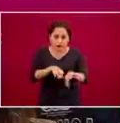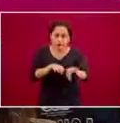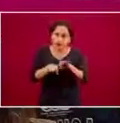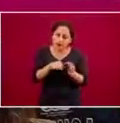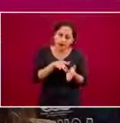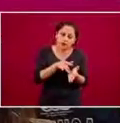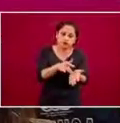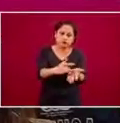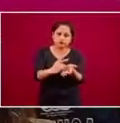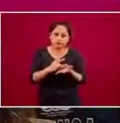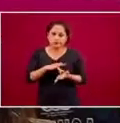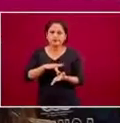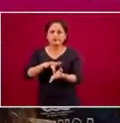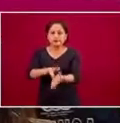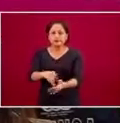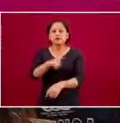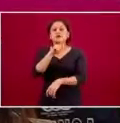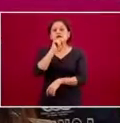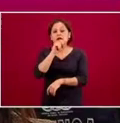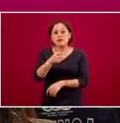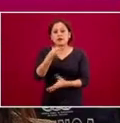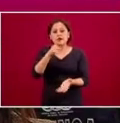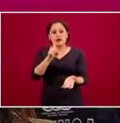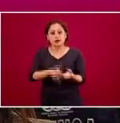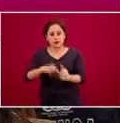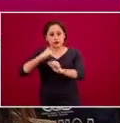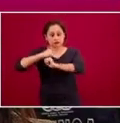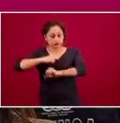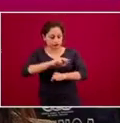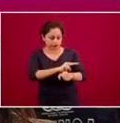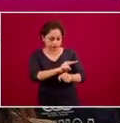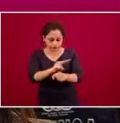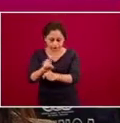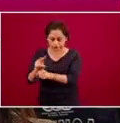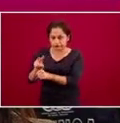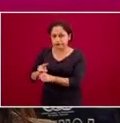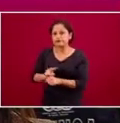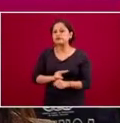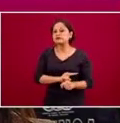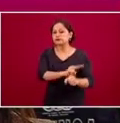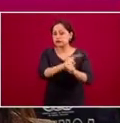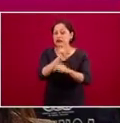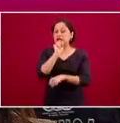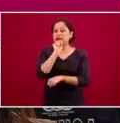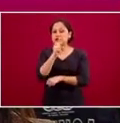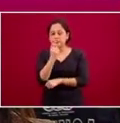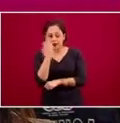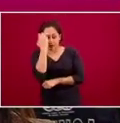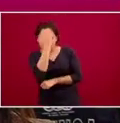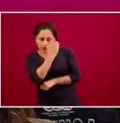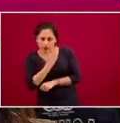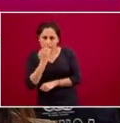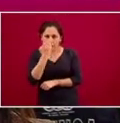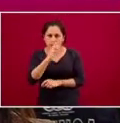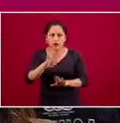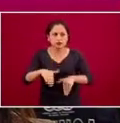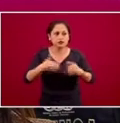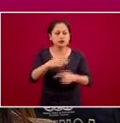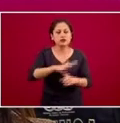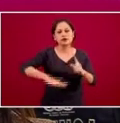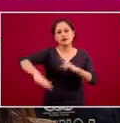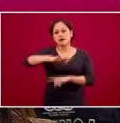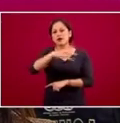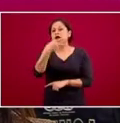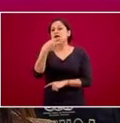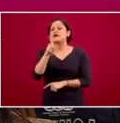training strategies regarding mental health, and we are also implementing screening protocols that